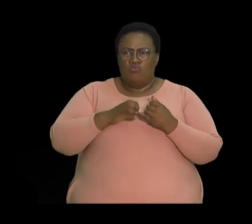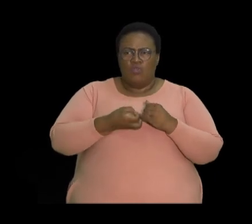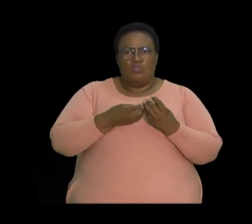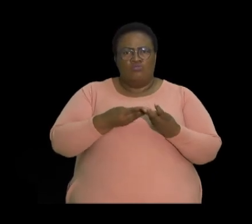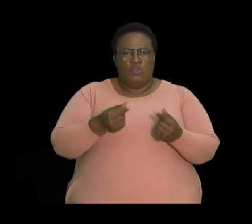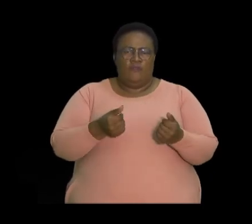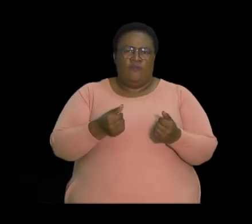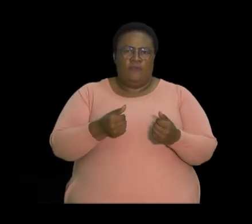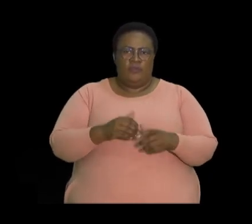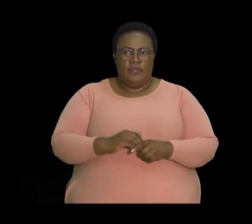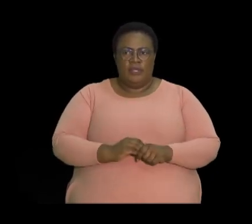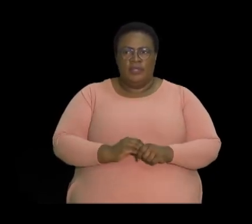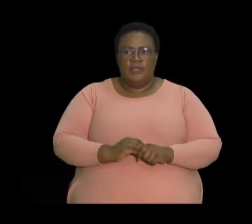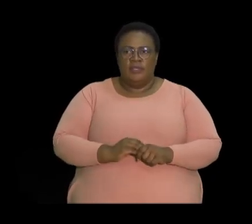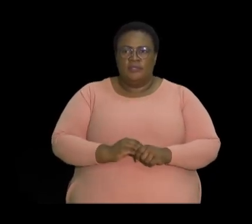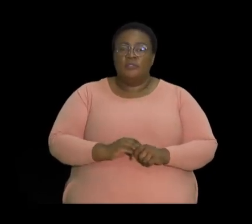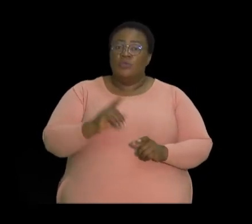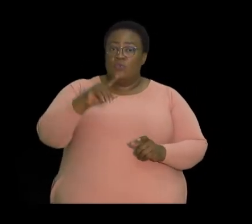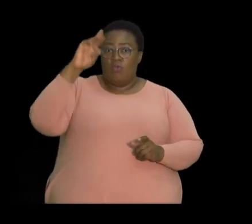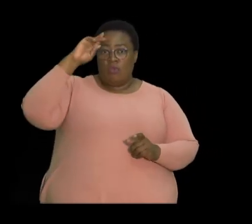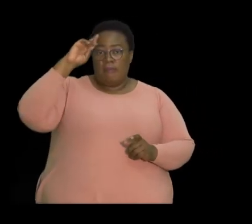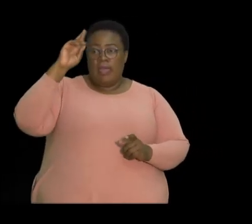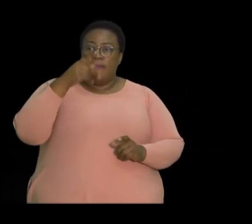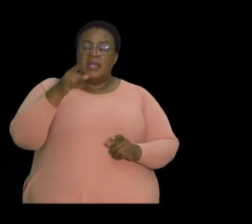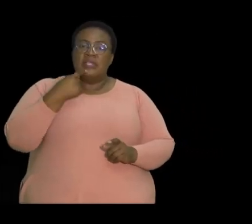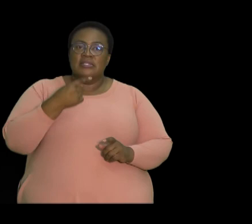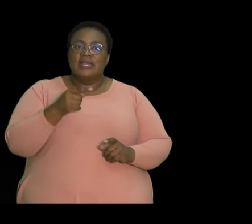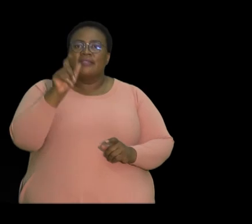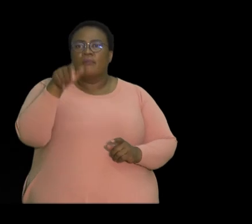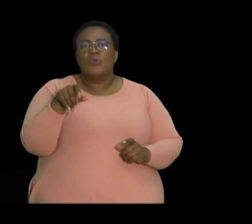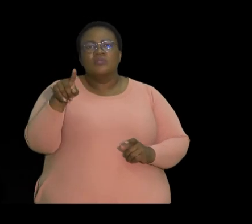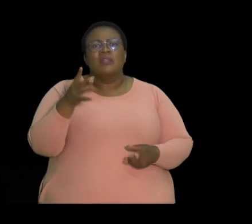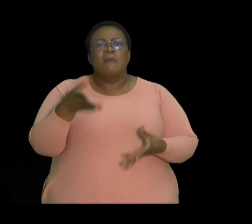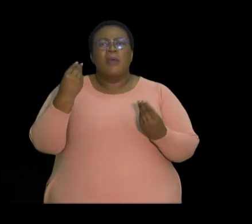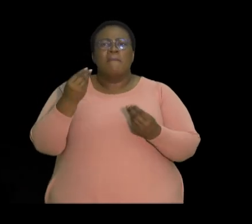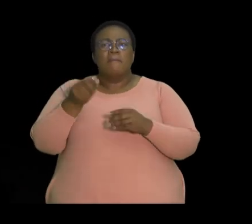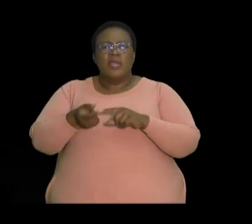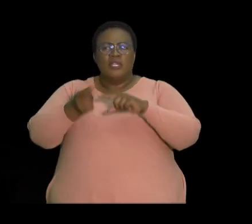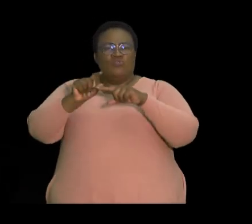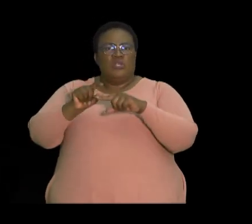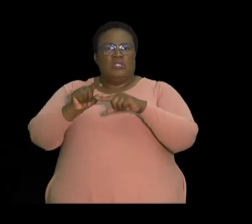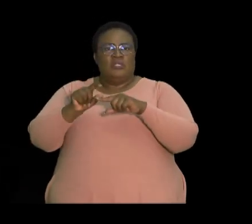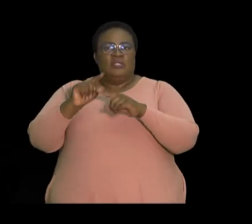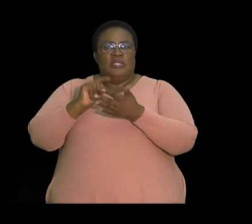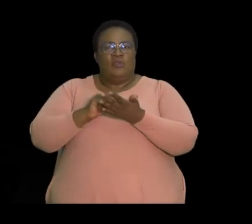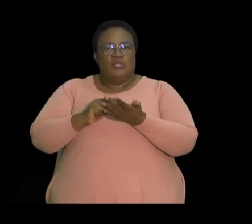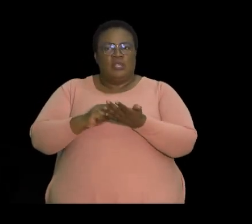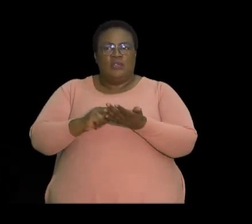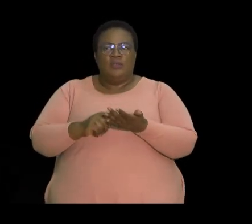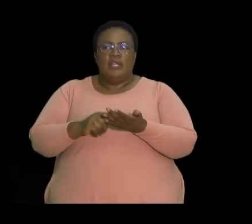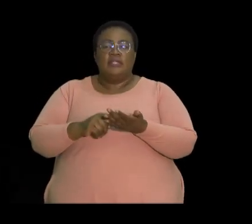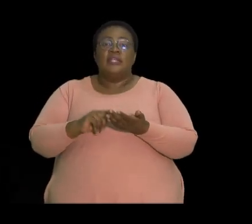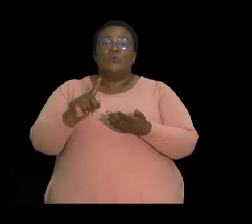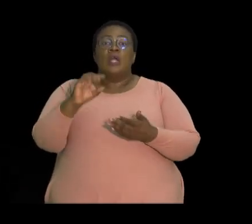those things as you are trying to solve the question. So remember that they said this person got the interest that